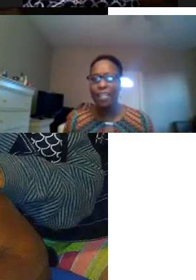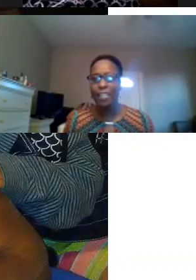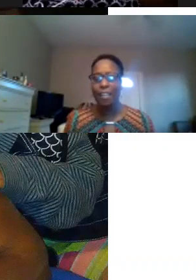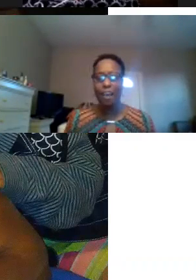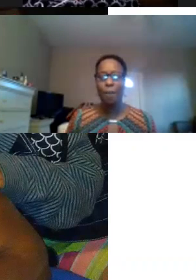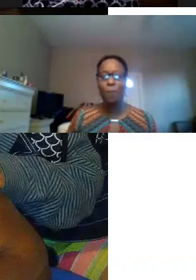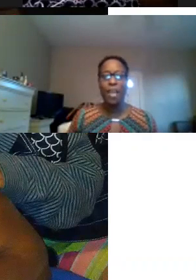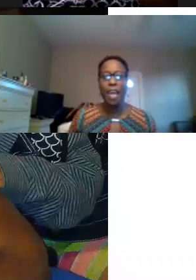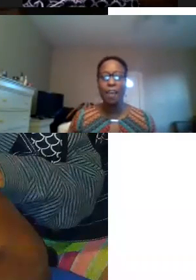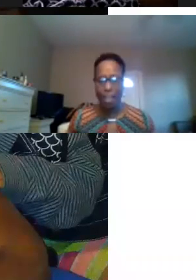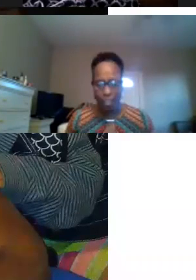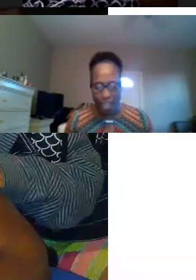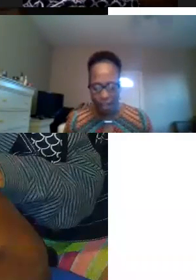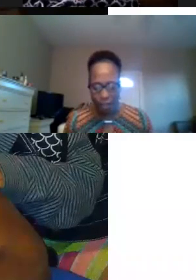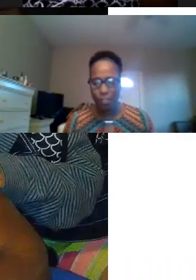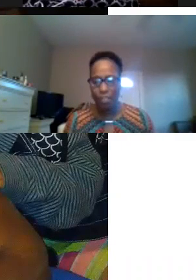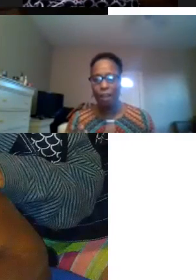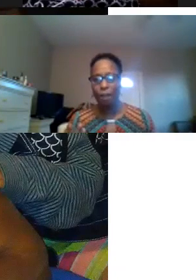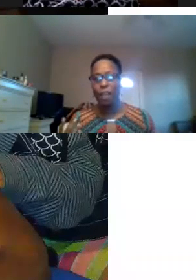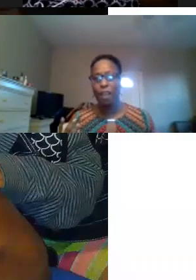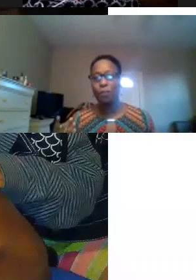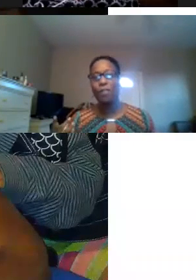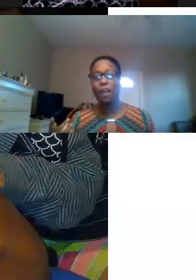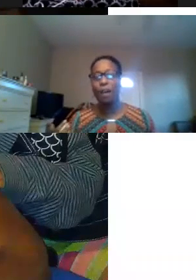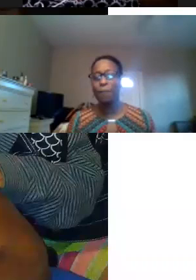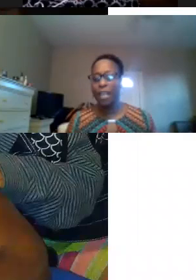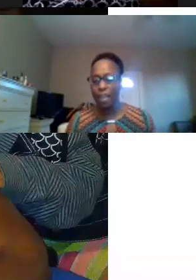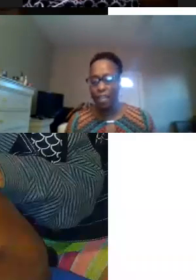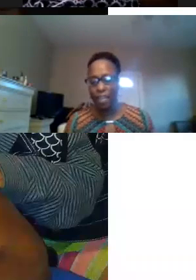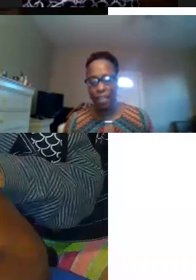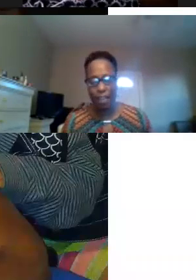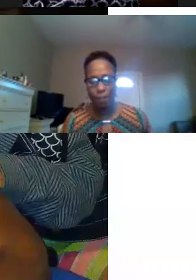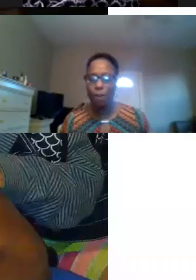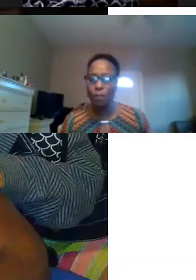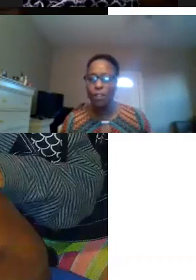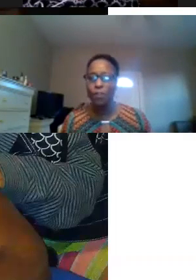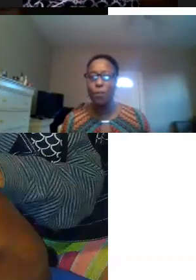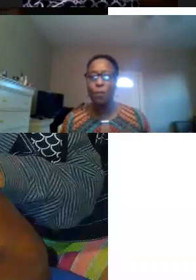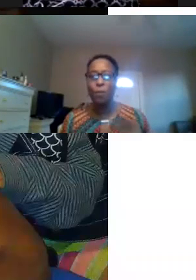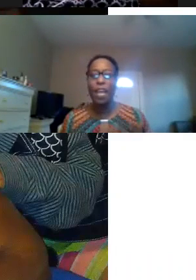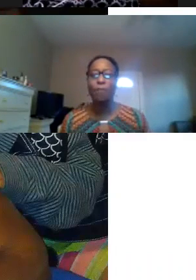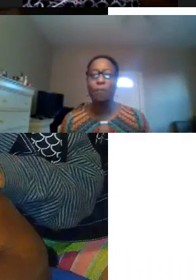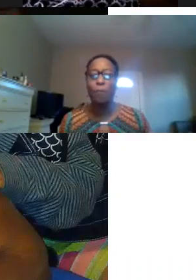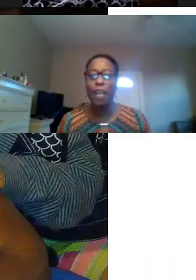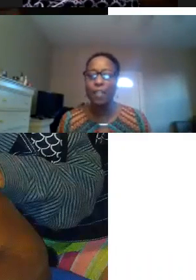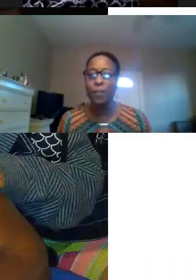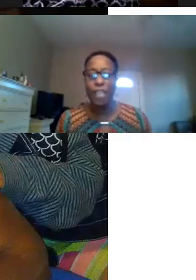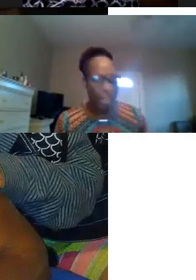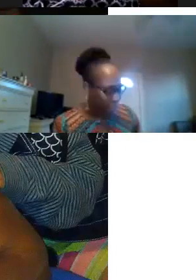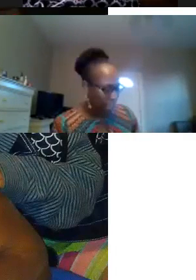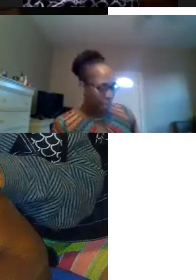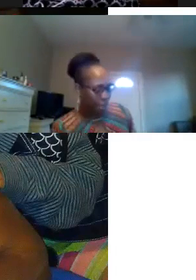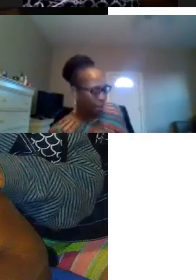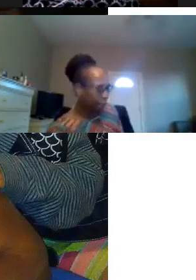not easy. We have Tana who's in the spokesperson group, and we have Roxy who's